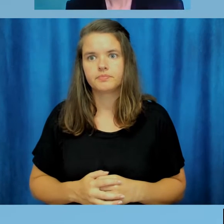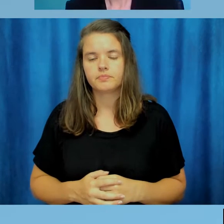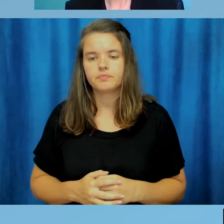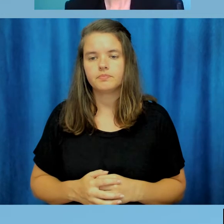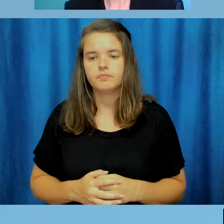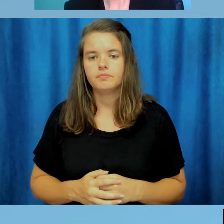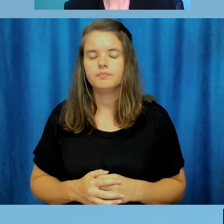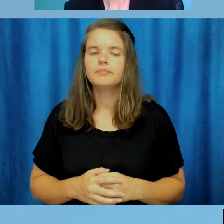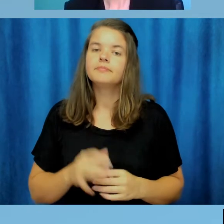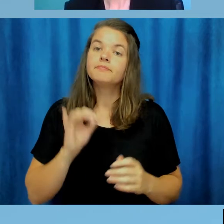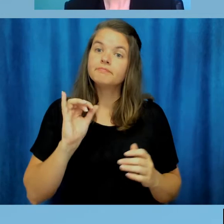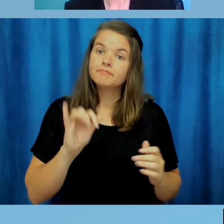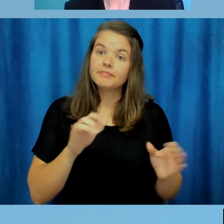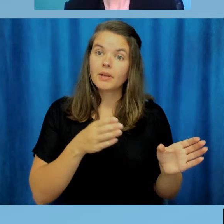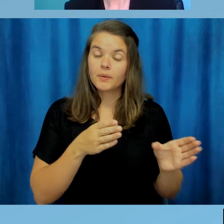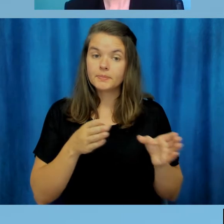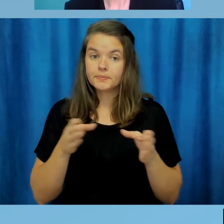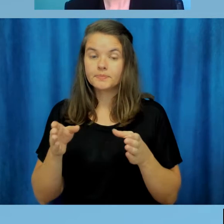to a